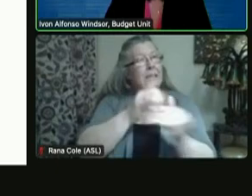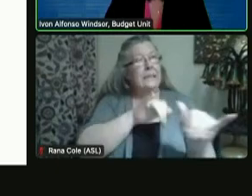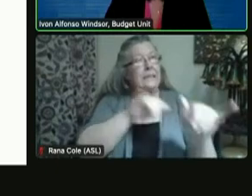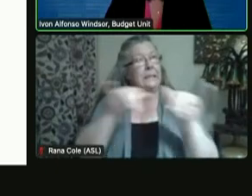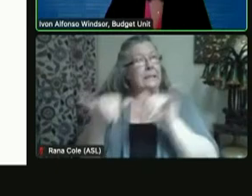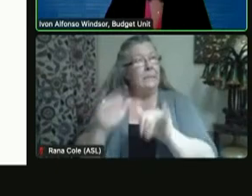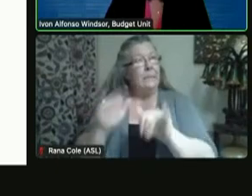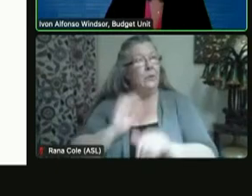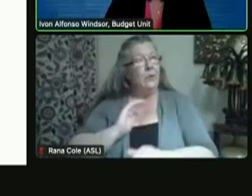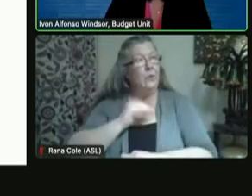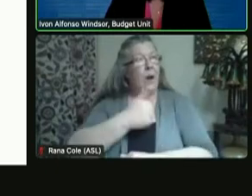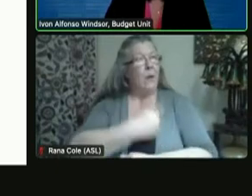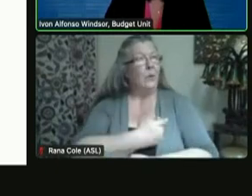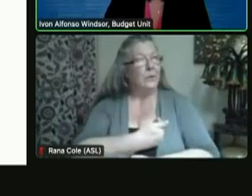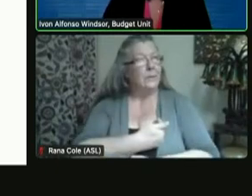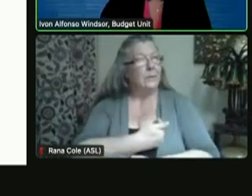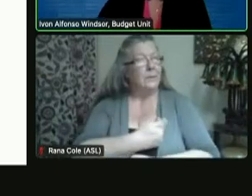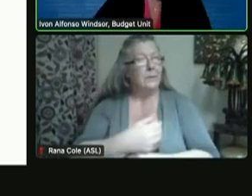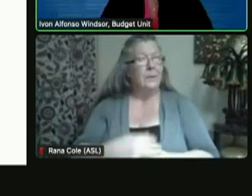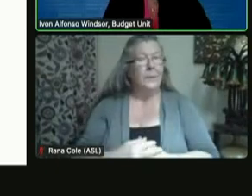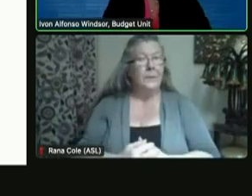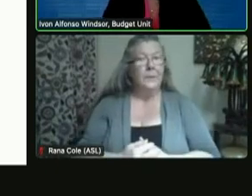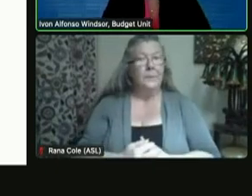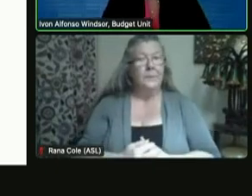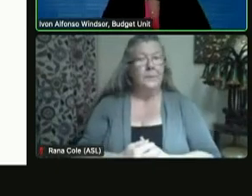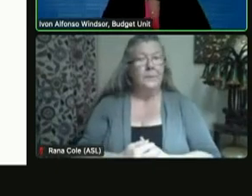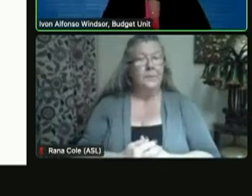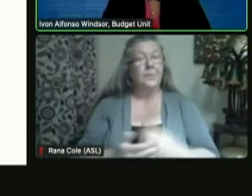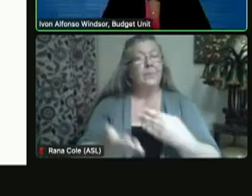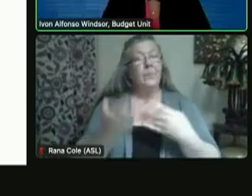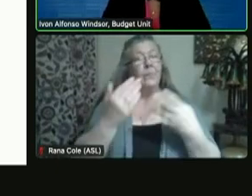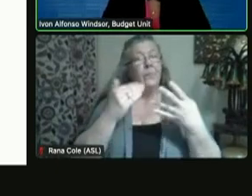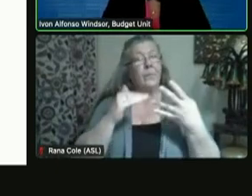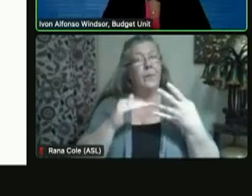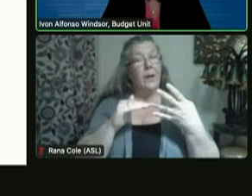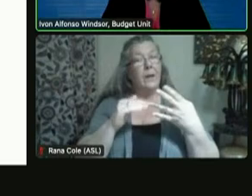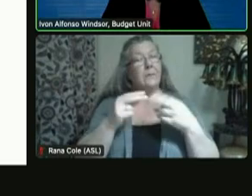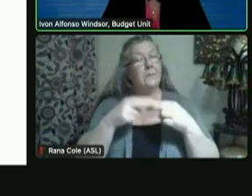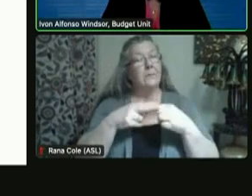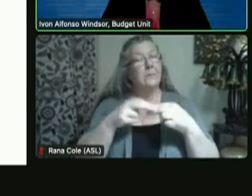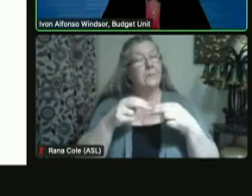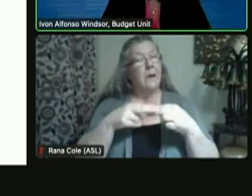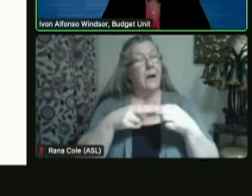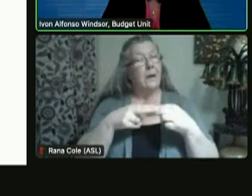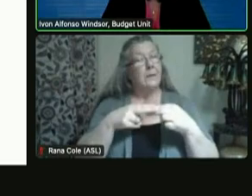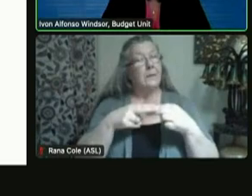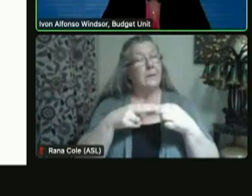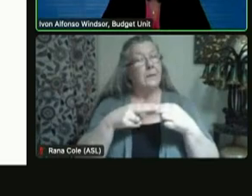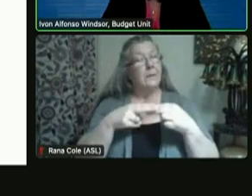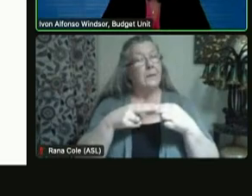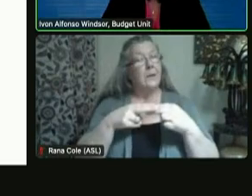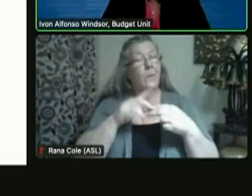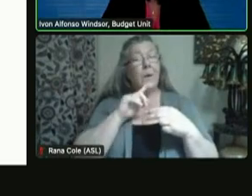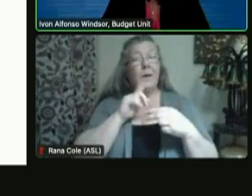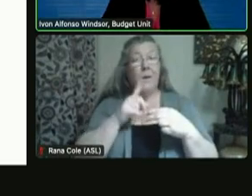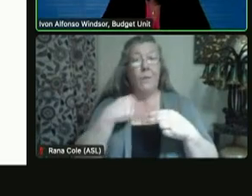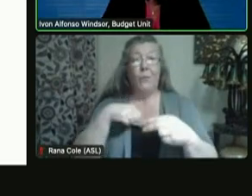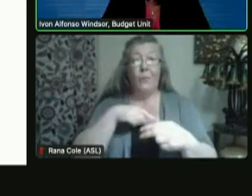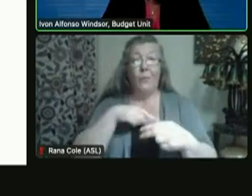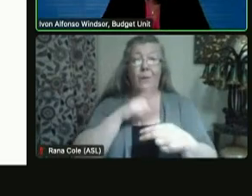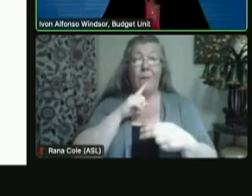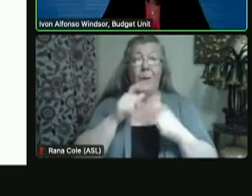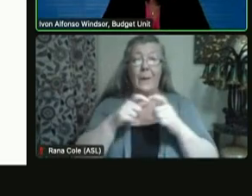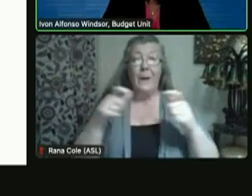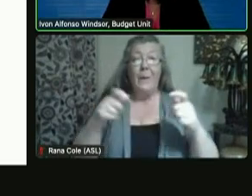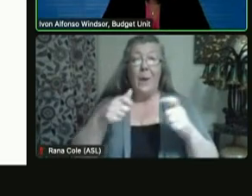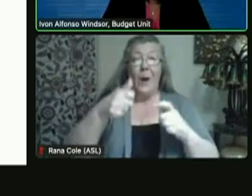Next slide. And we also want to note that although we are the largest school system in the state, we